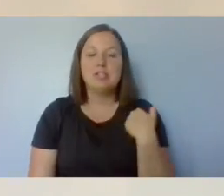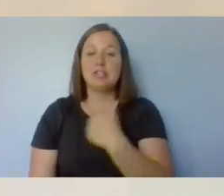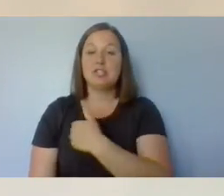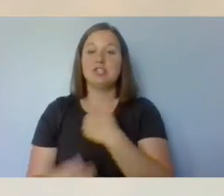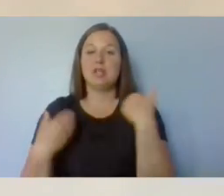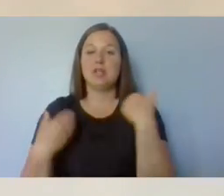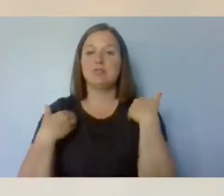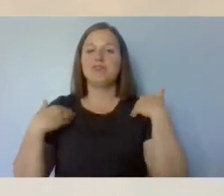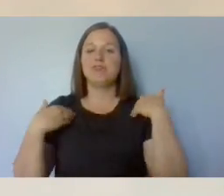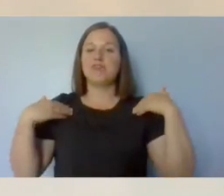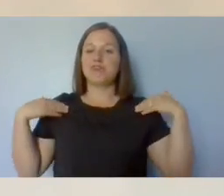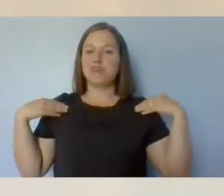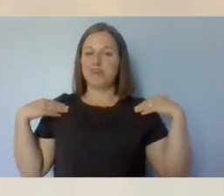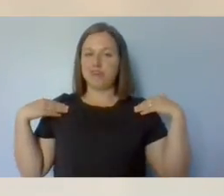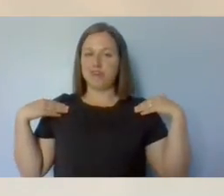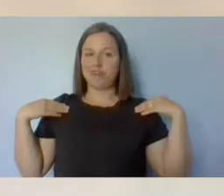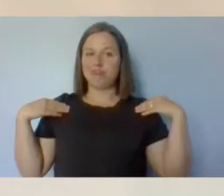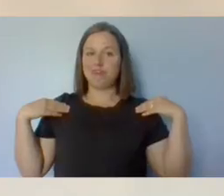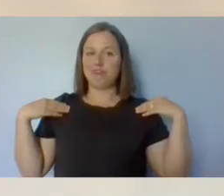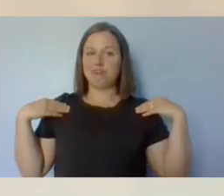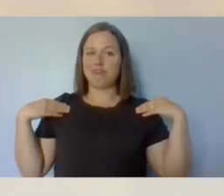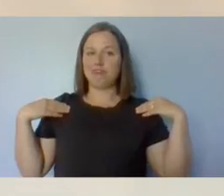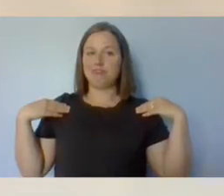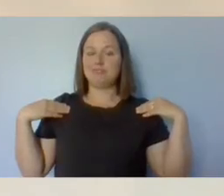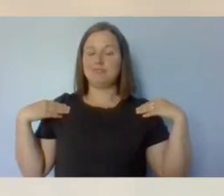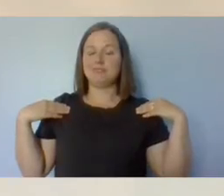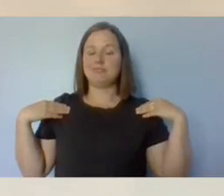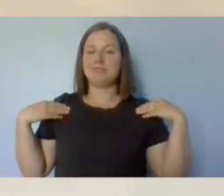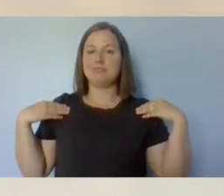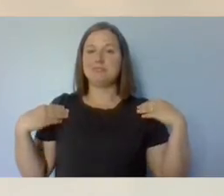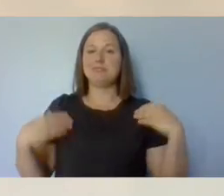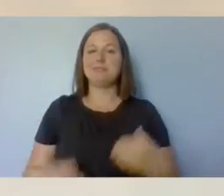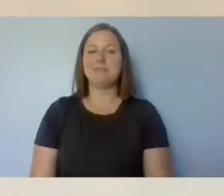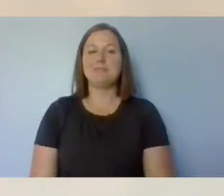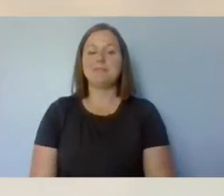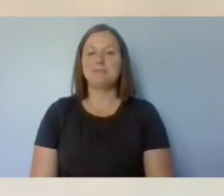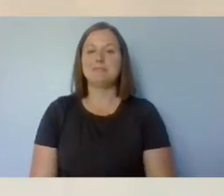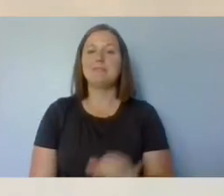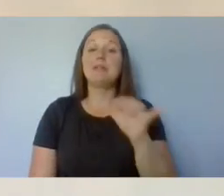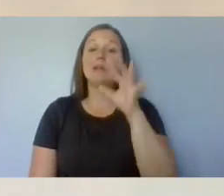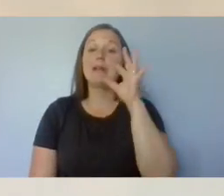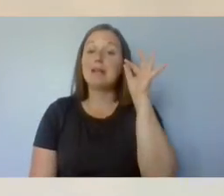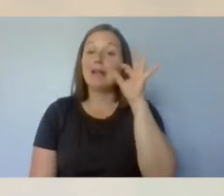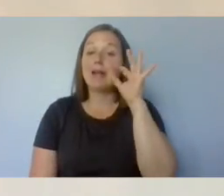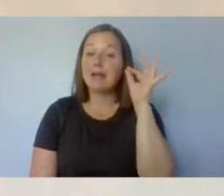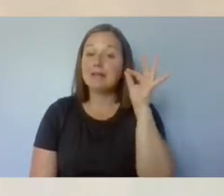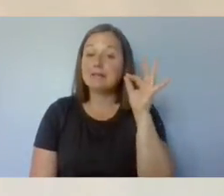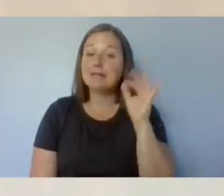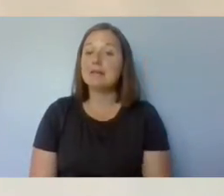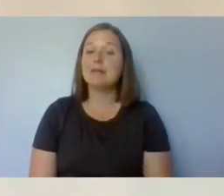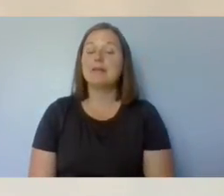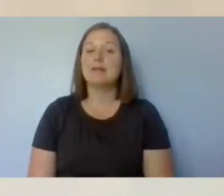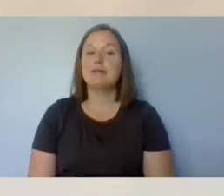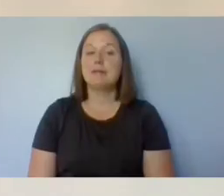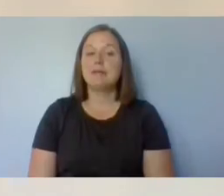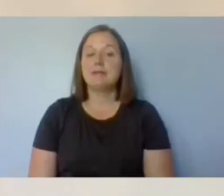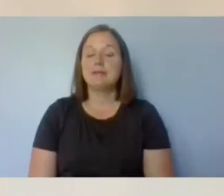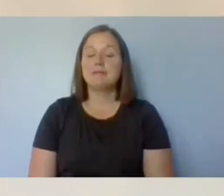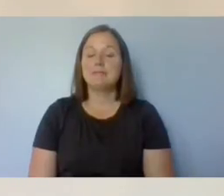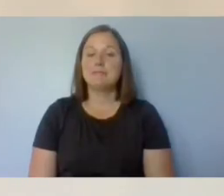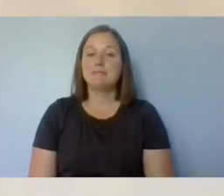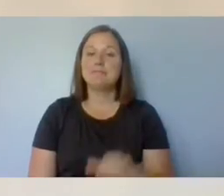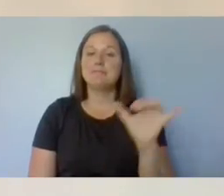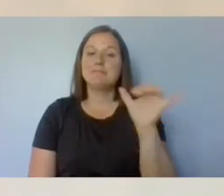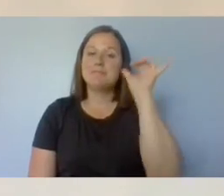your shoulders back. Round the spine like cat and move the chest